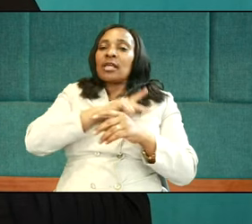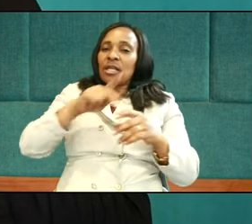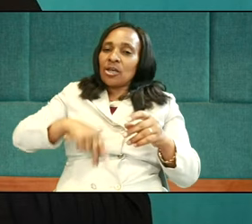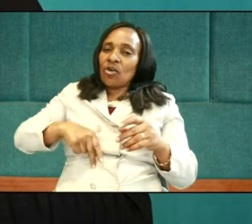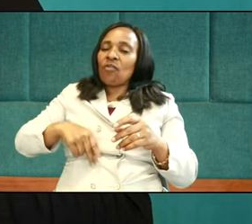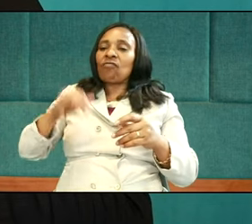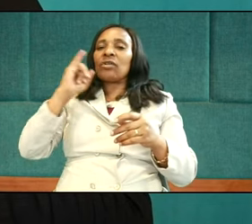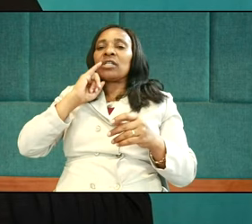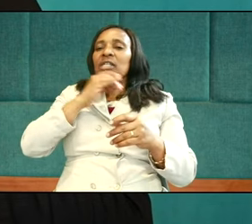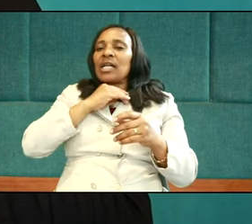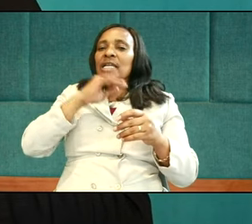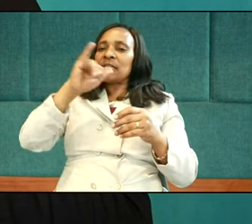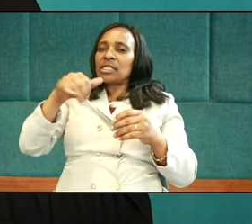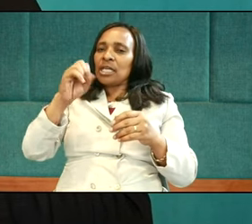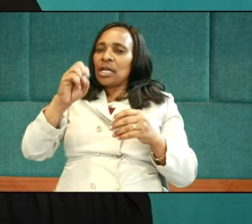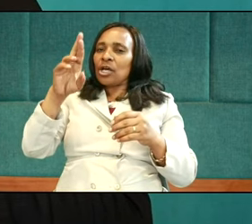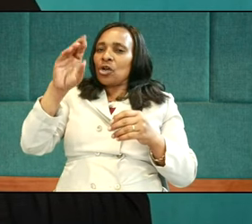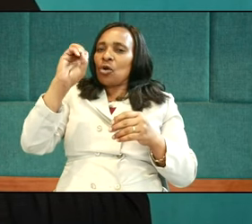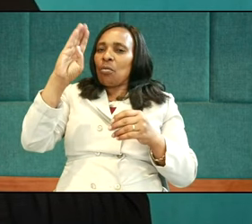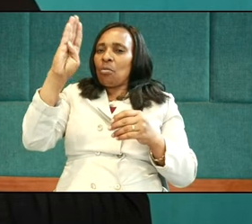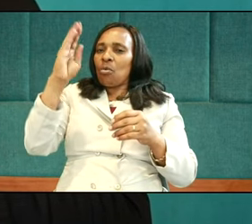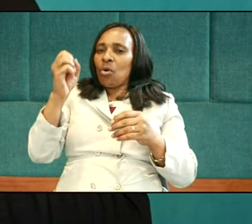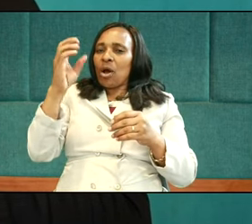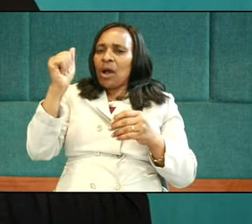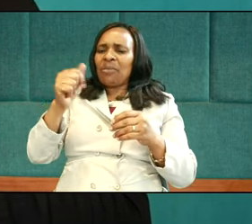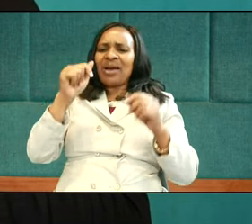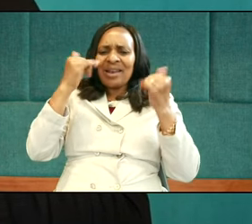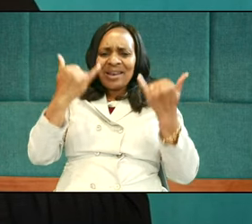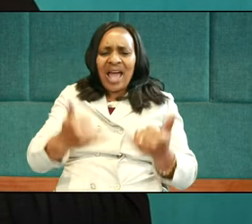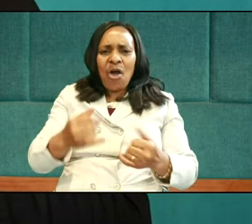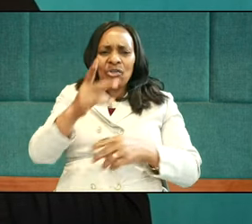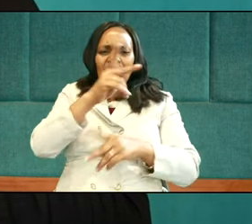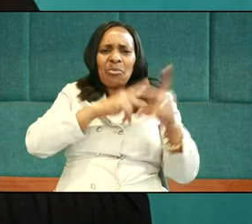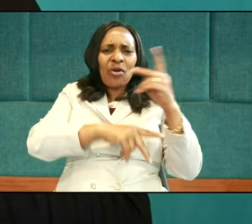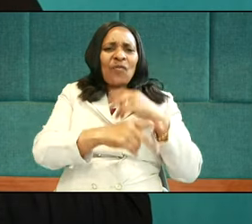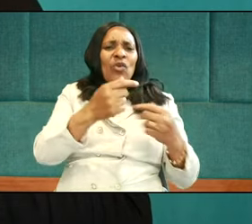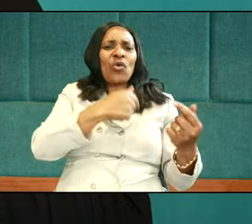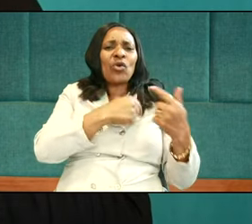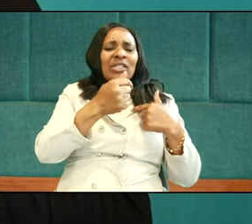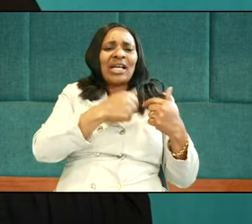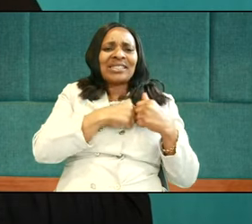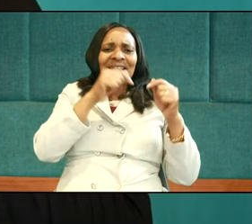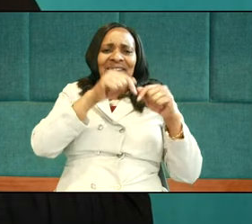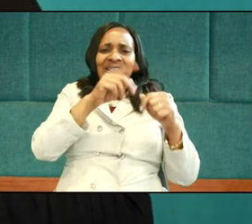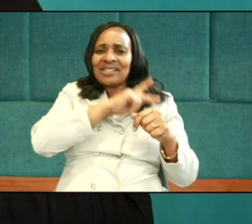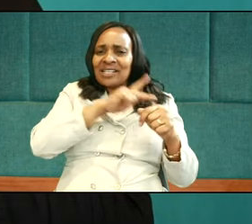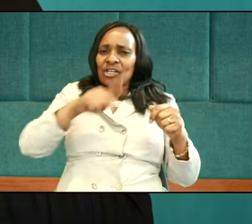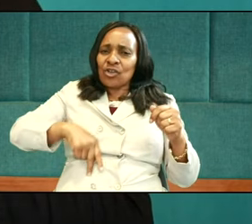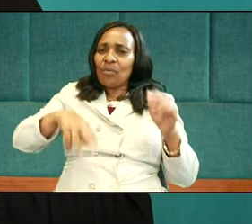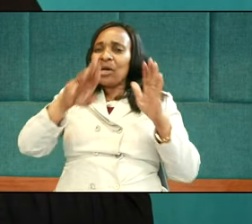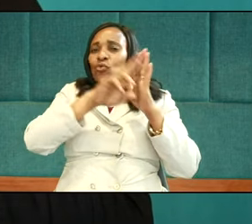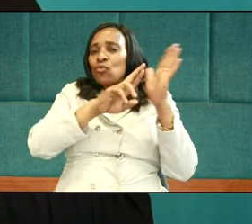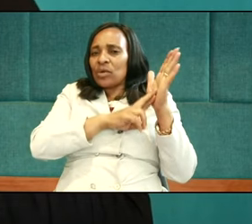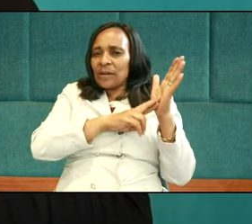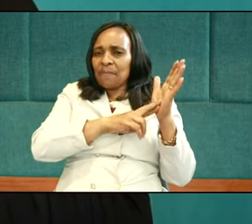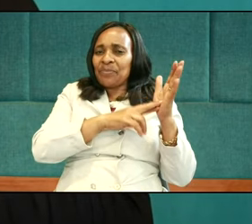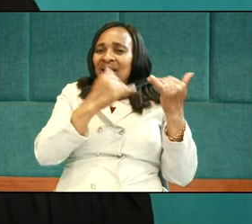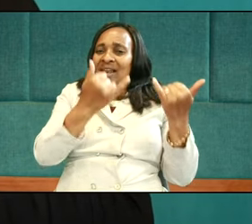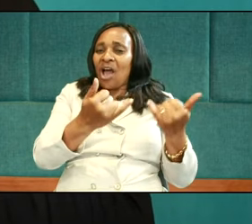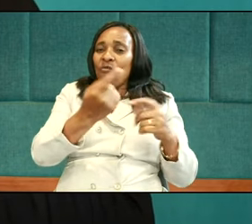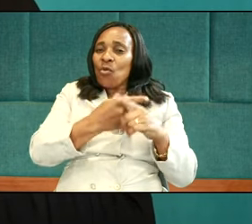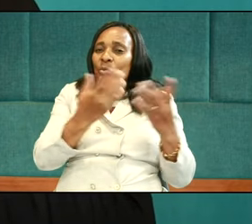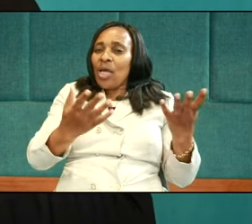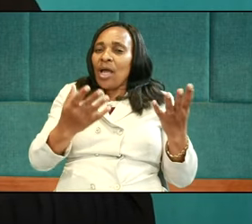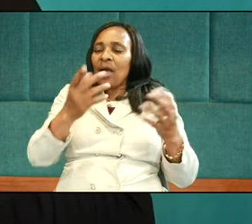ruler. Thus was fulfilled the prediction of the prophet concerning the rending of the kingdom. The cause was from the